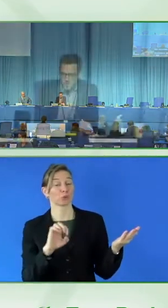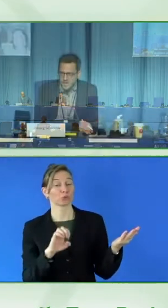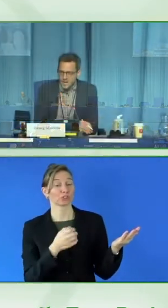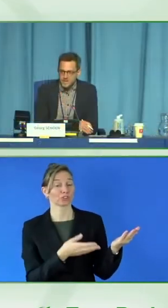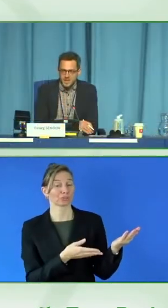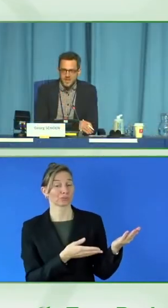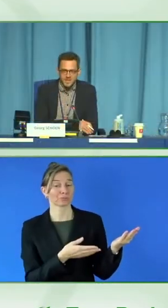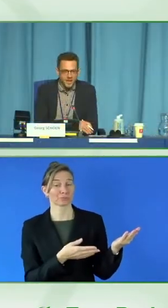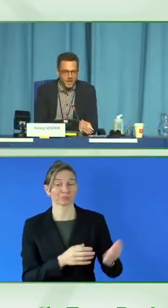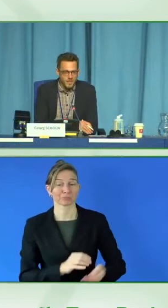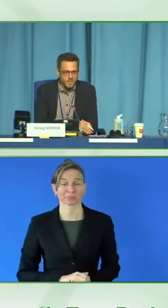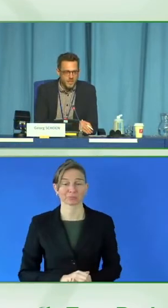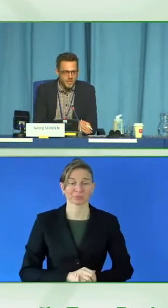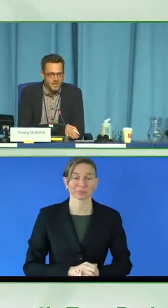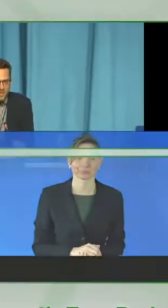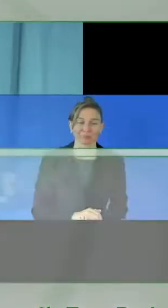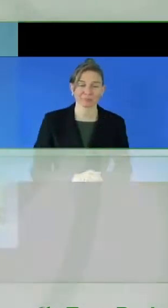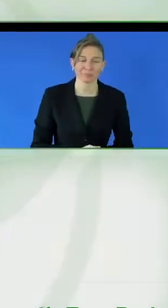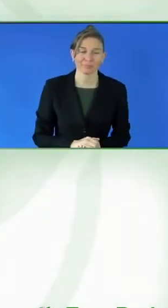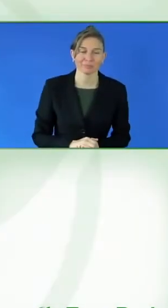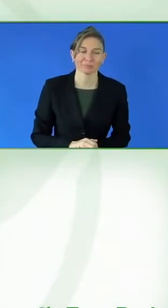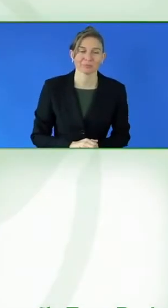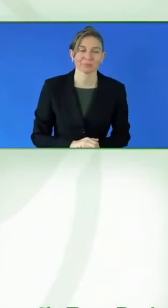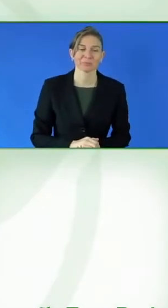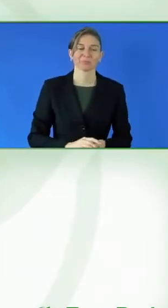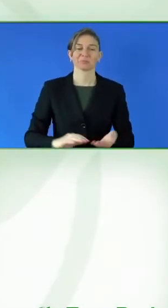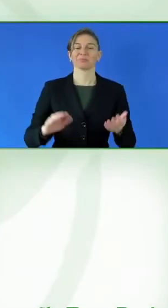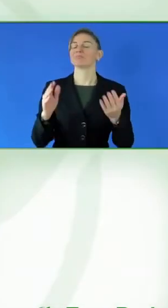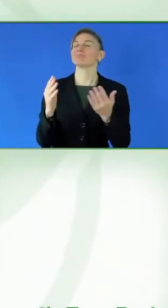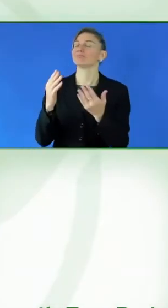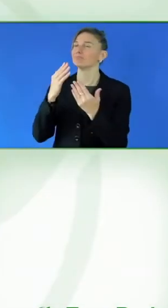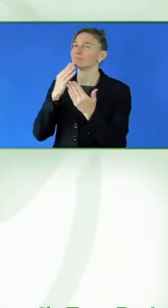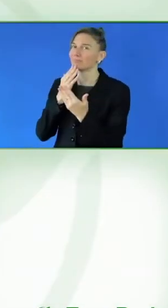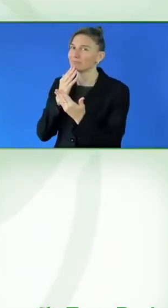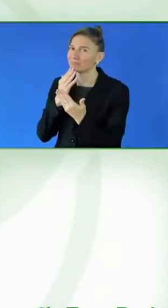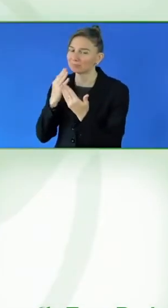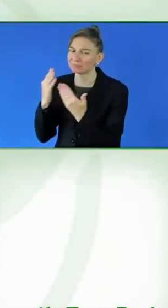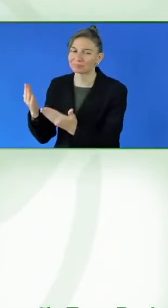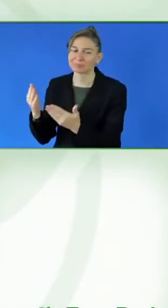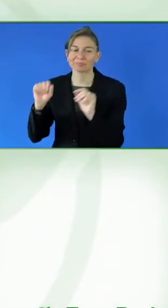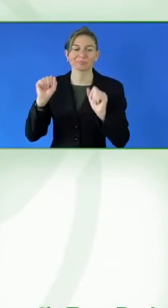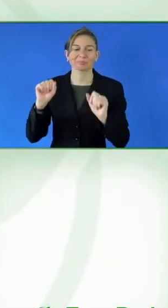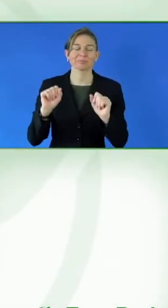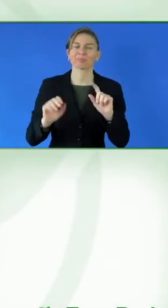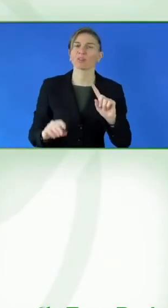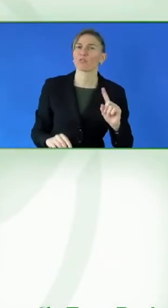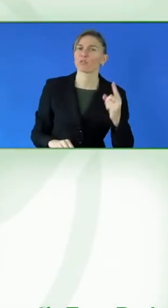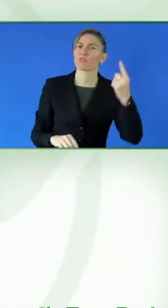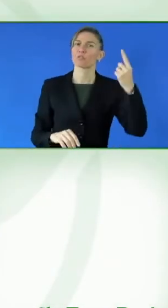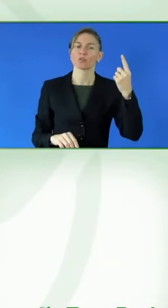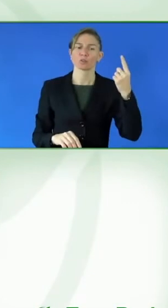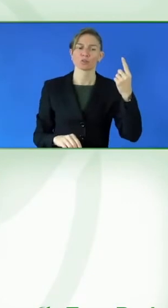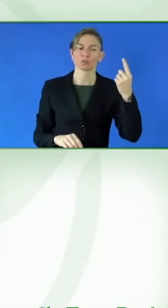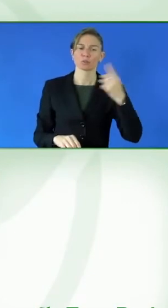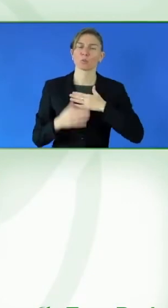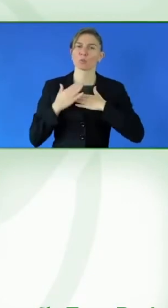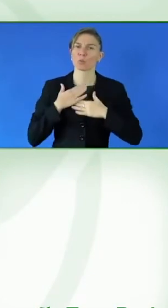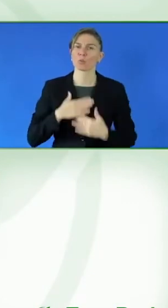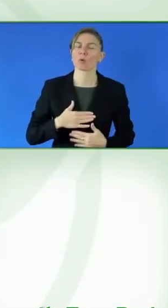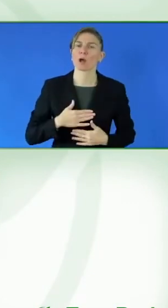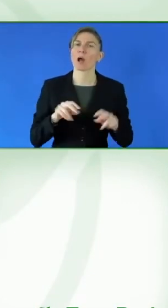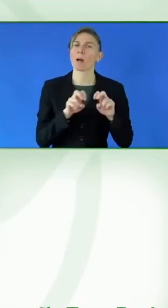Thank you, Meera. I think we wanted to start with giving the chance for each of the panelists